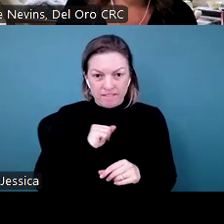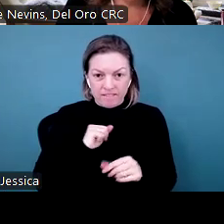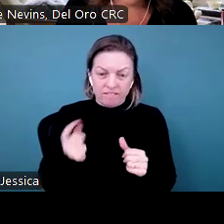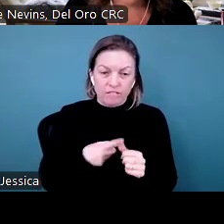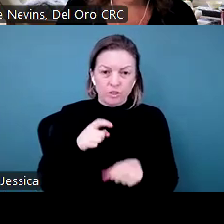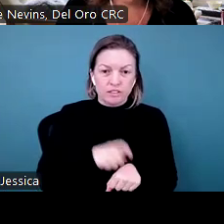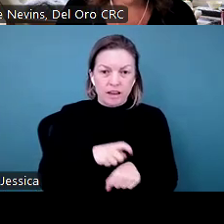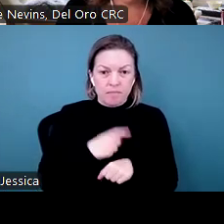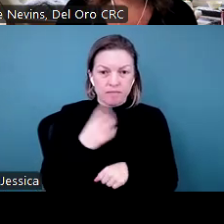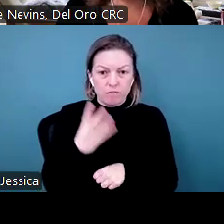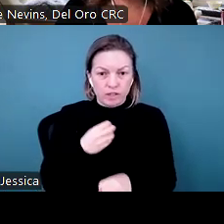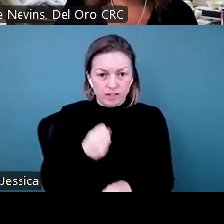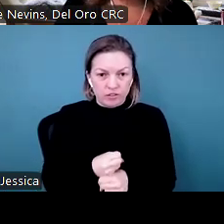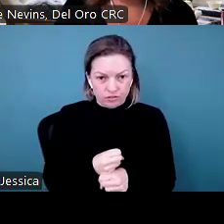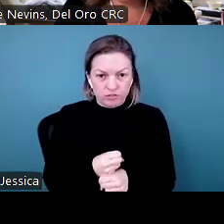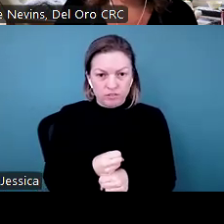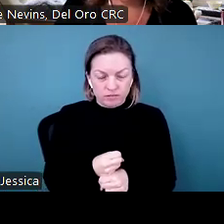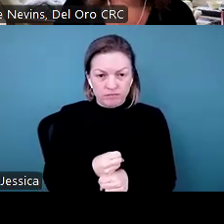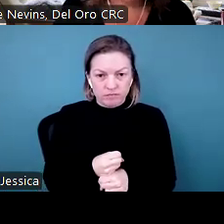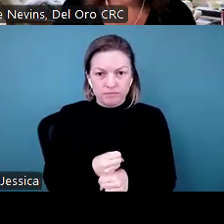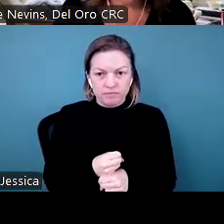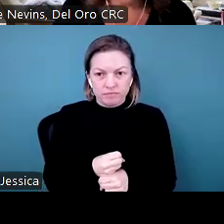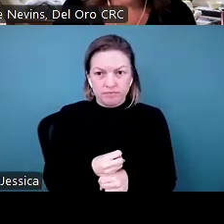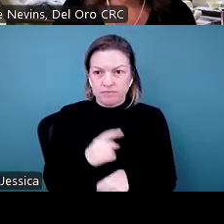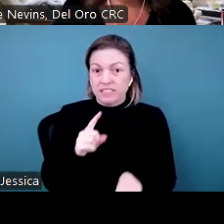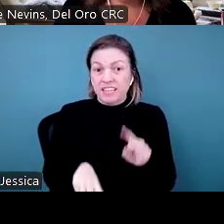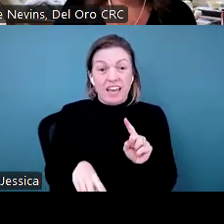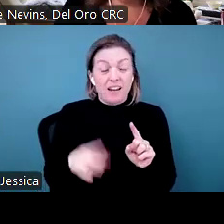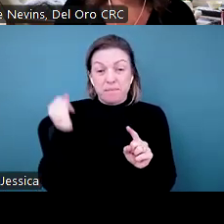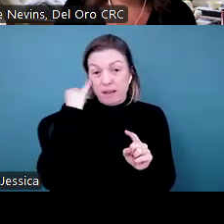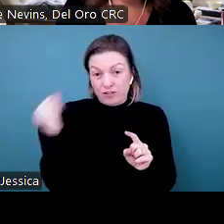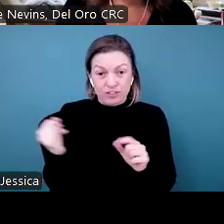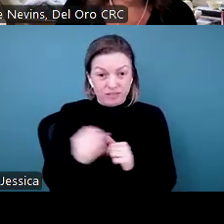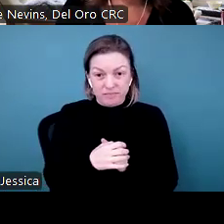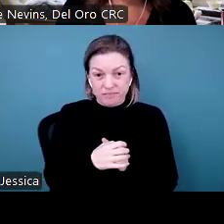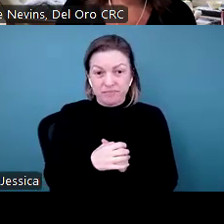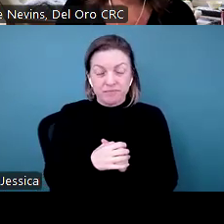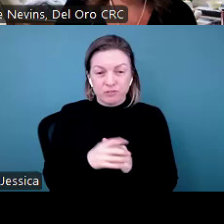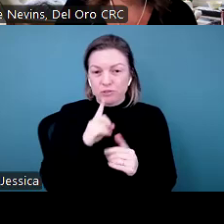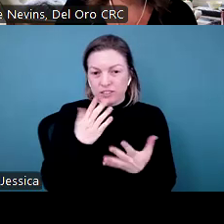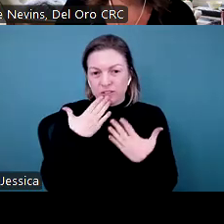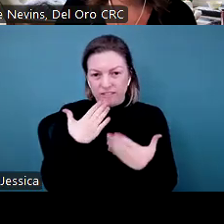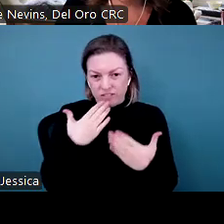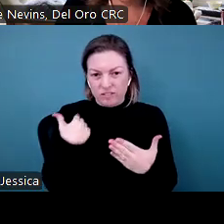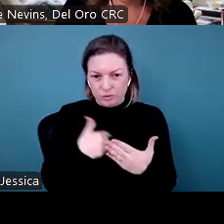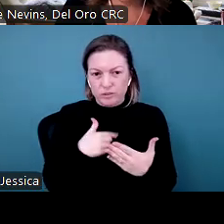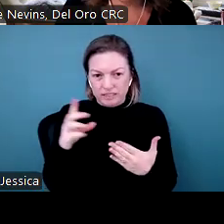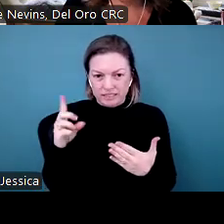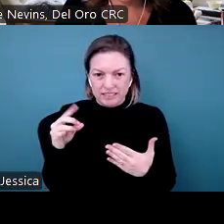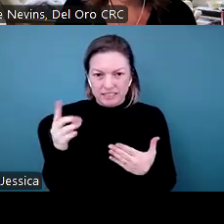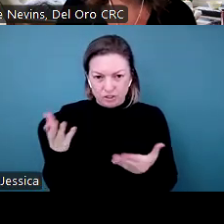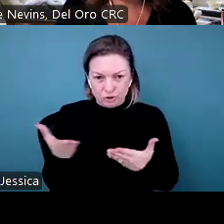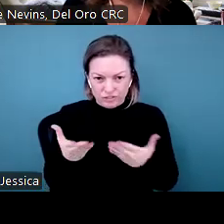in 4 years. I can't even imagine that. And I'm just so grateful that we were able to service